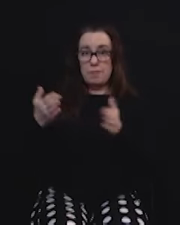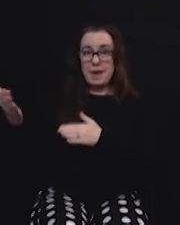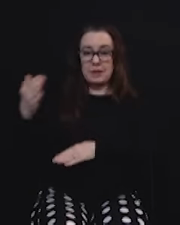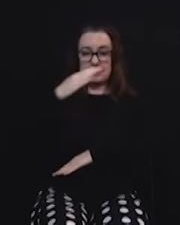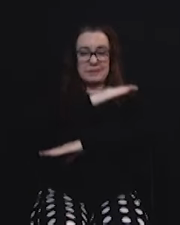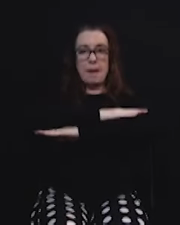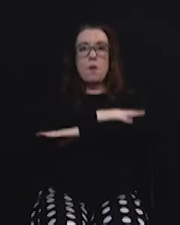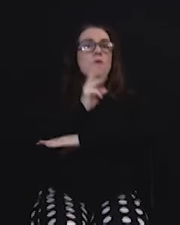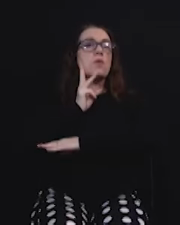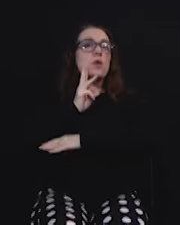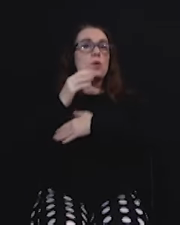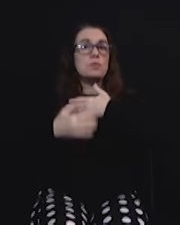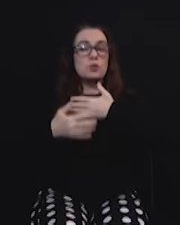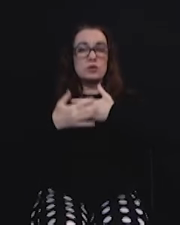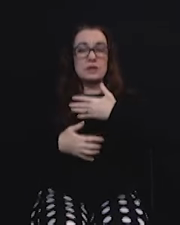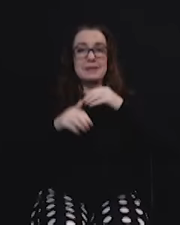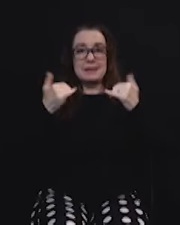communion.